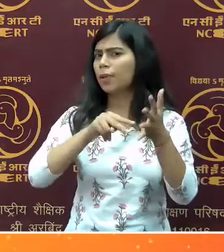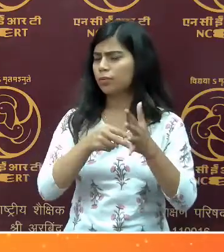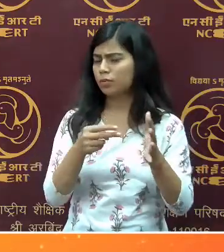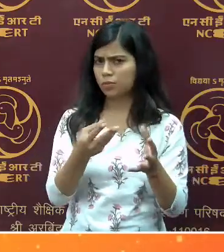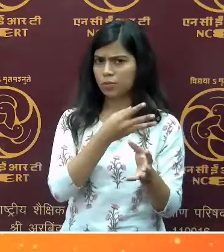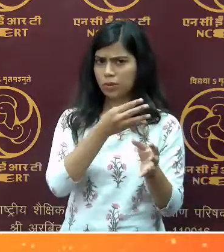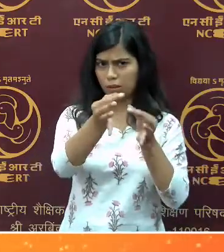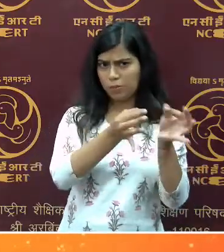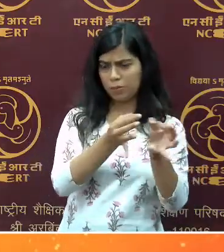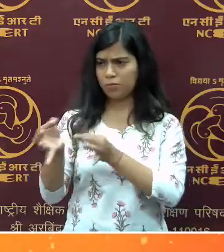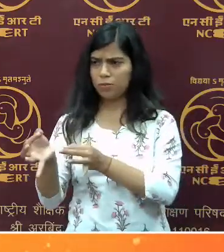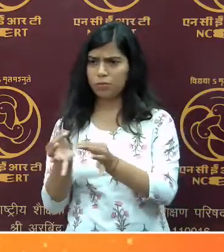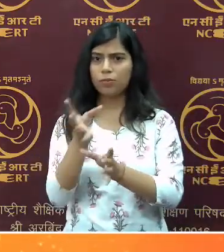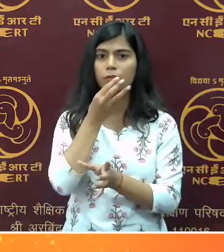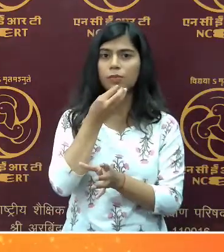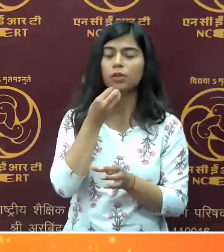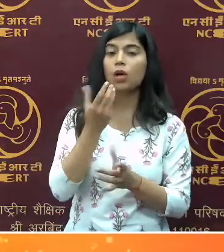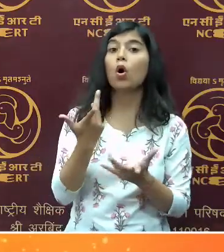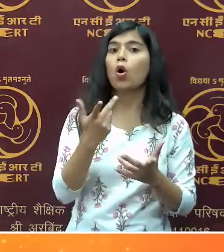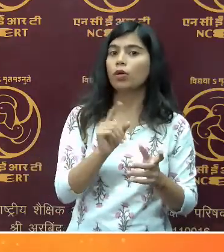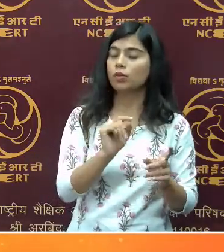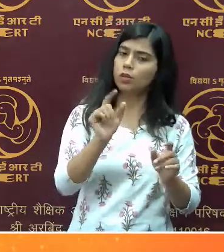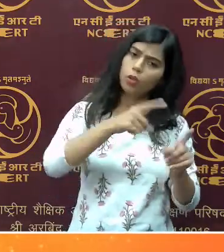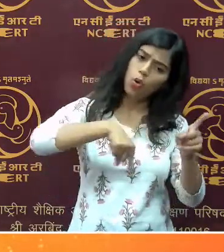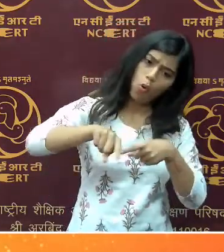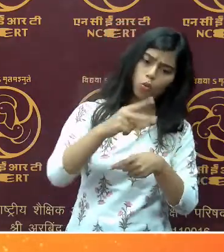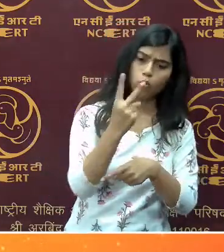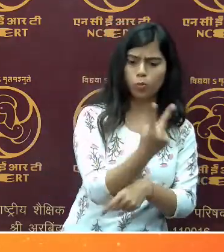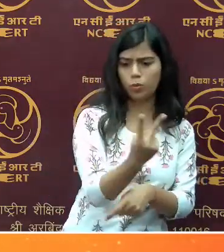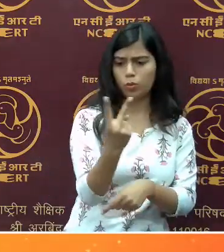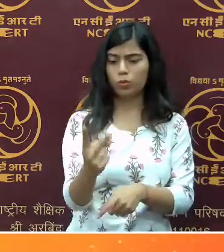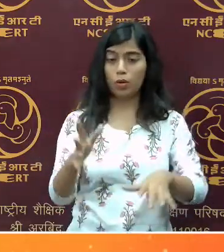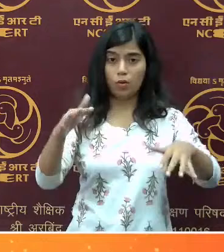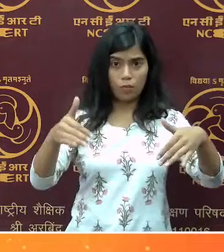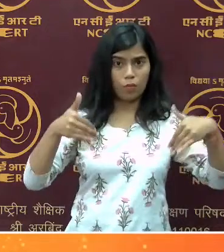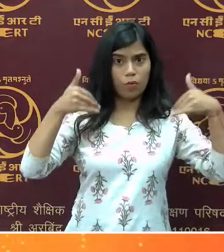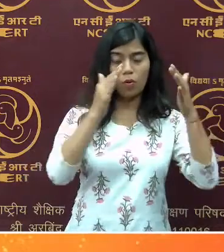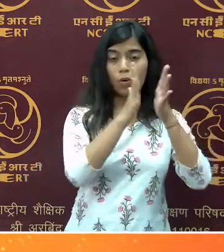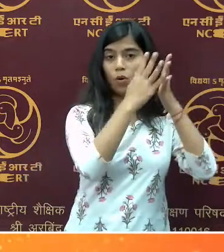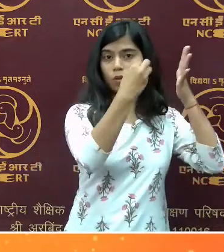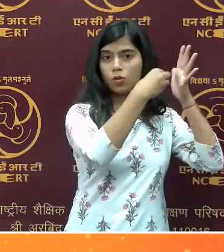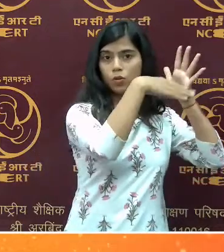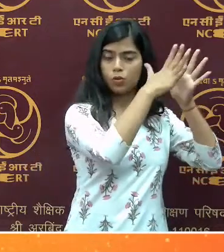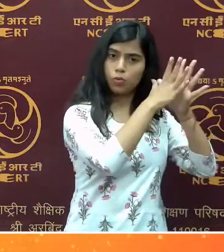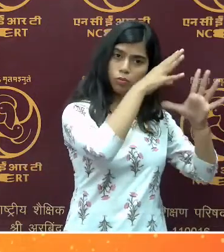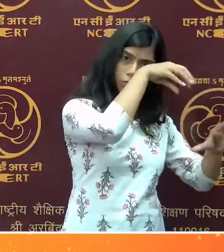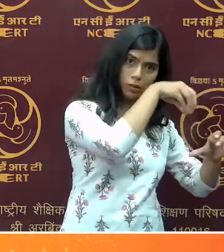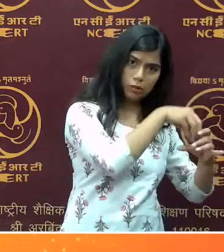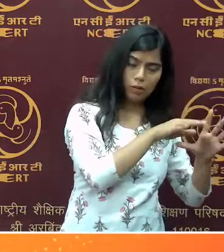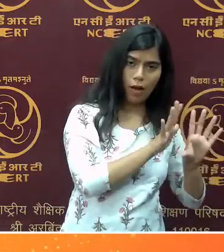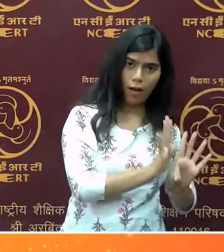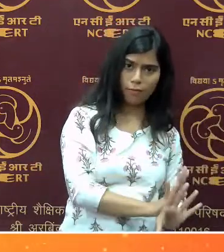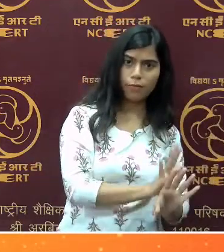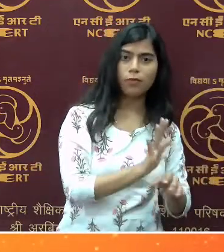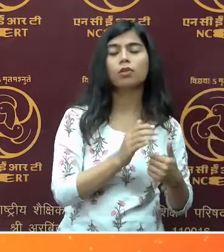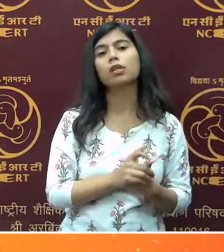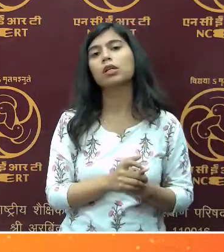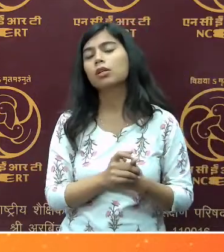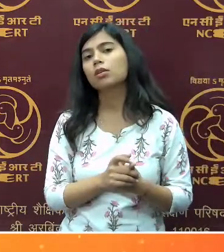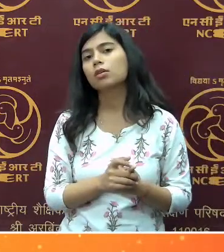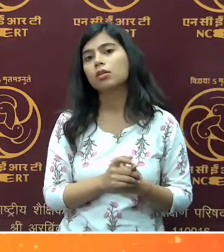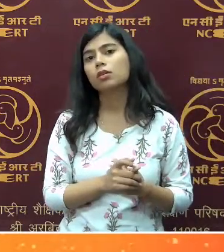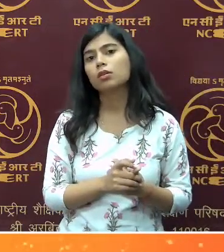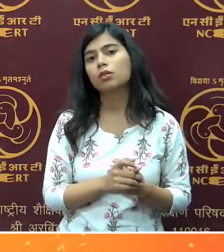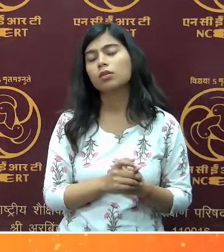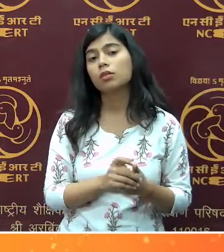in part 3 of the constitution. Next part, the part 4 of the constitution talks about